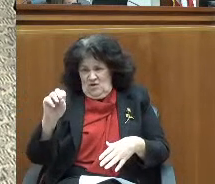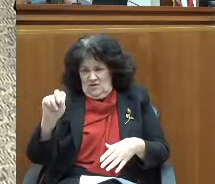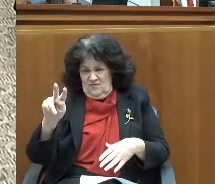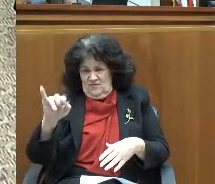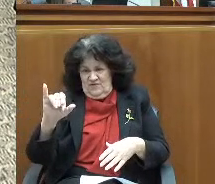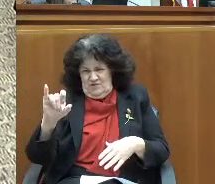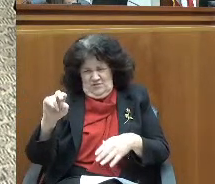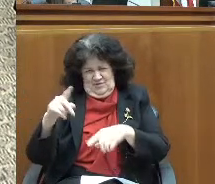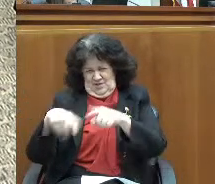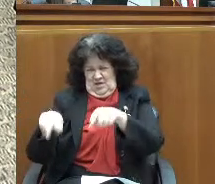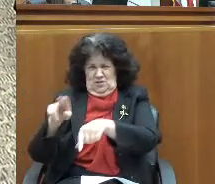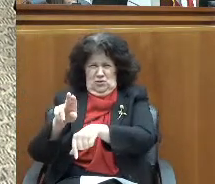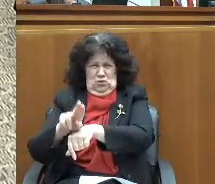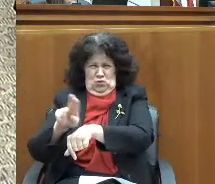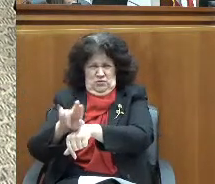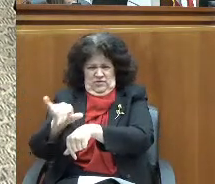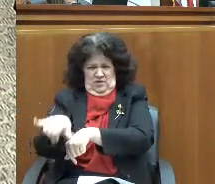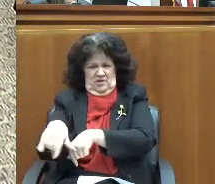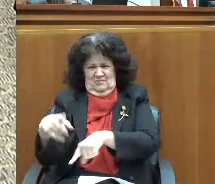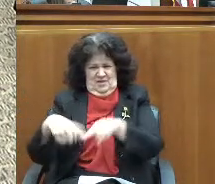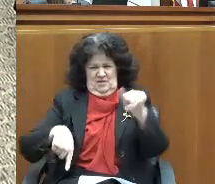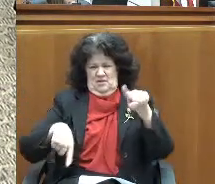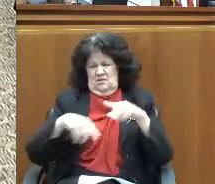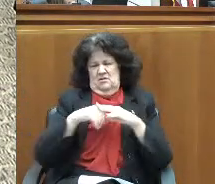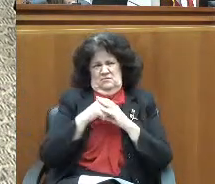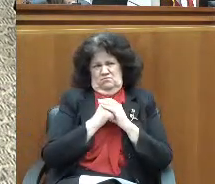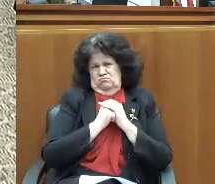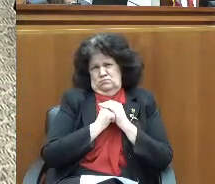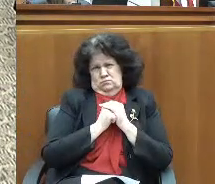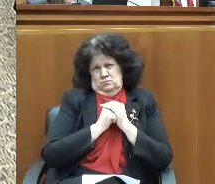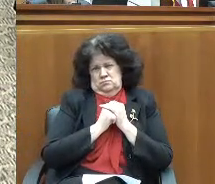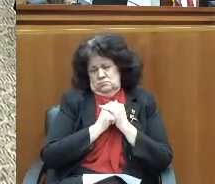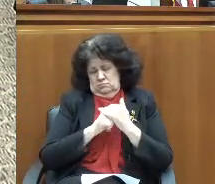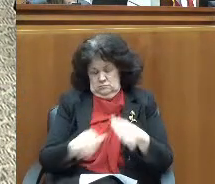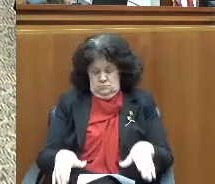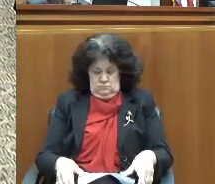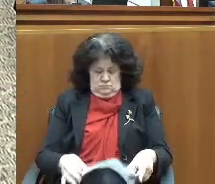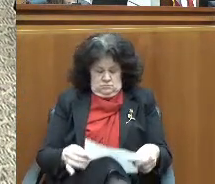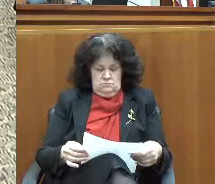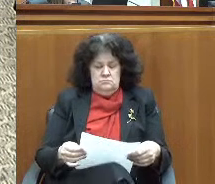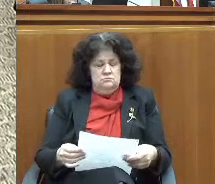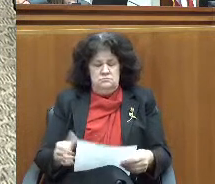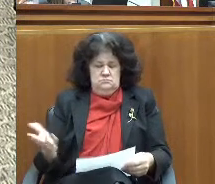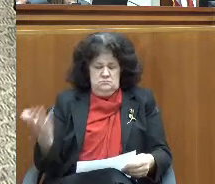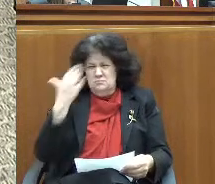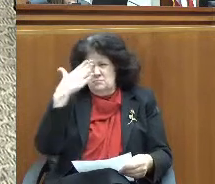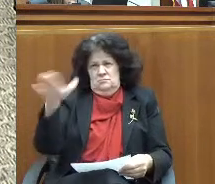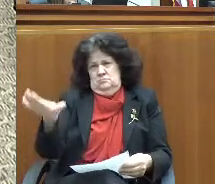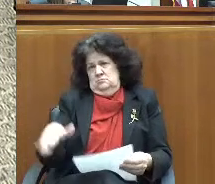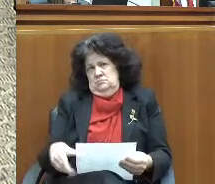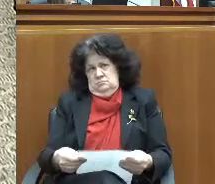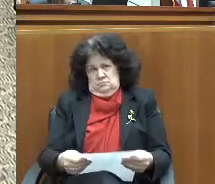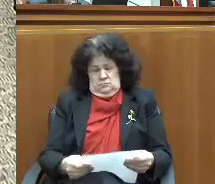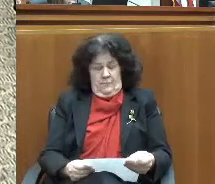Yeah, I don't have any conviction on that, so I don't think he was convicted. Okay. Steve?